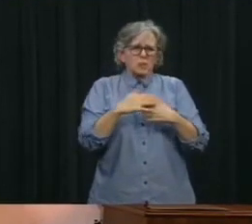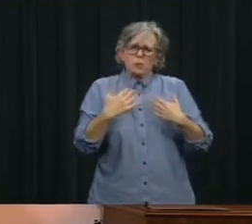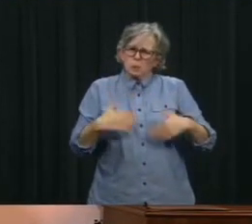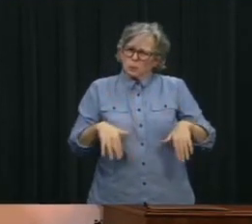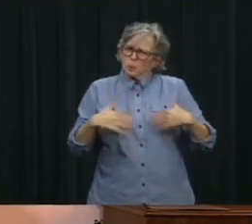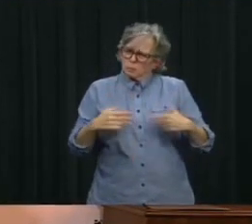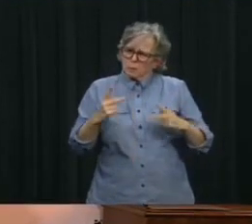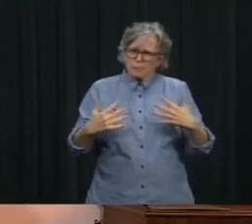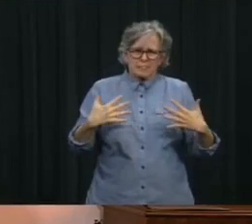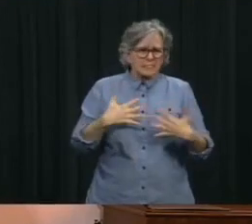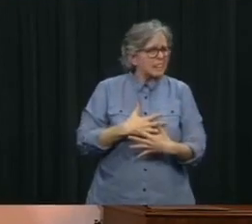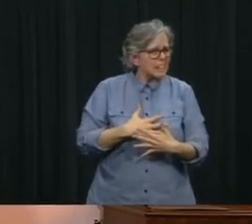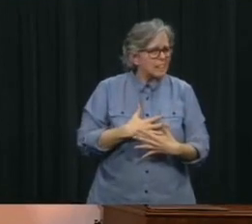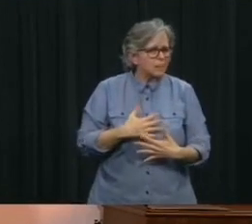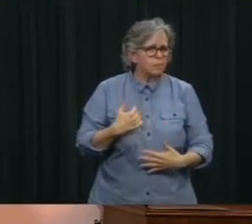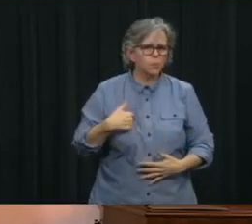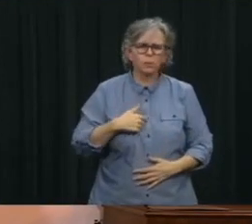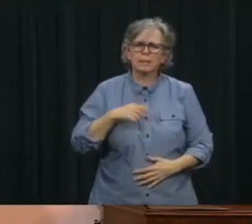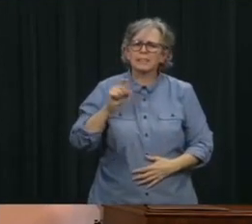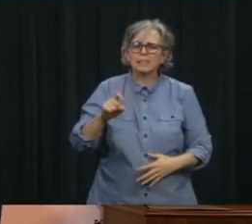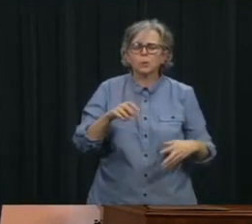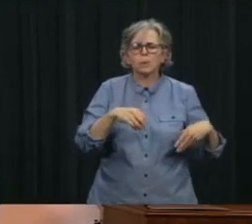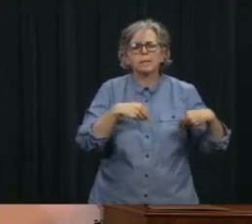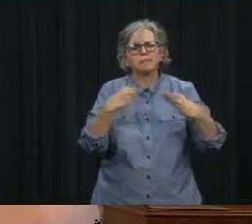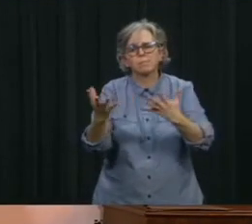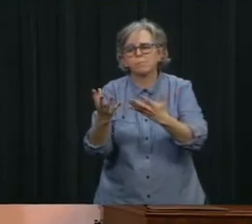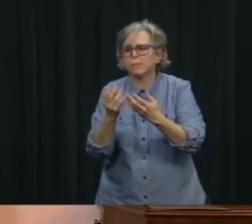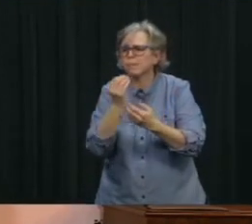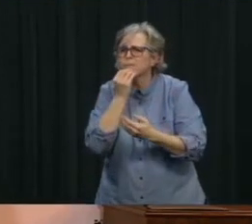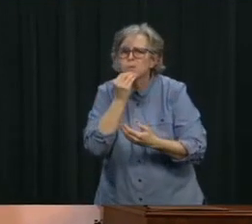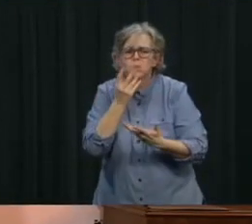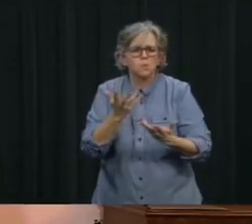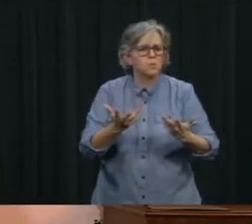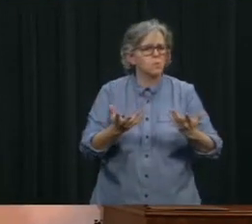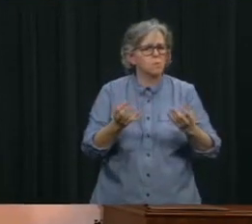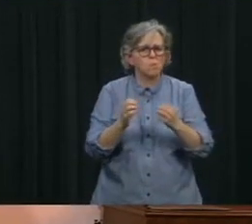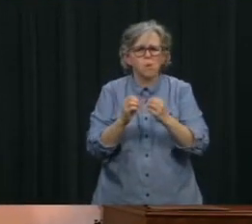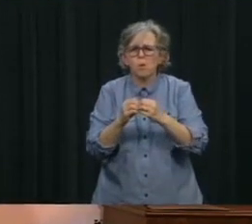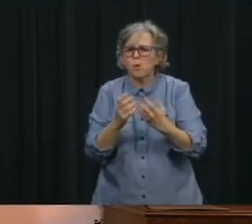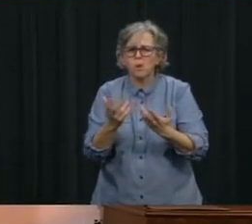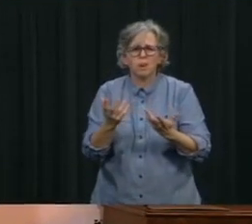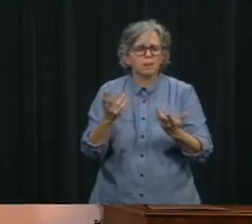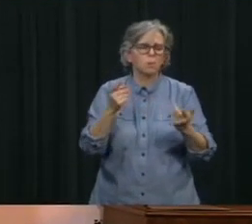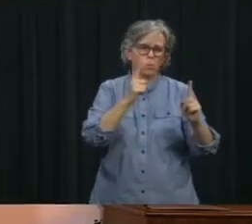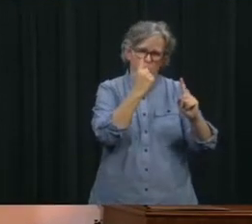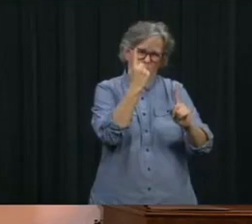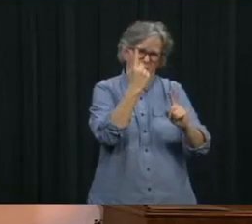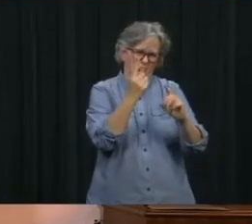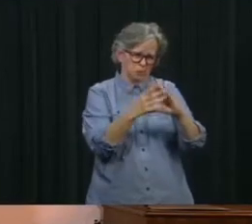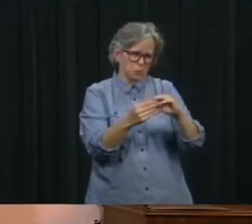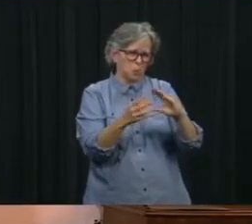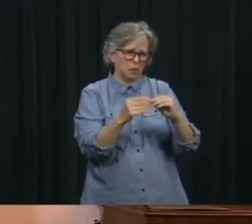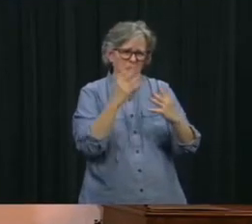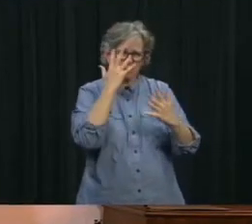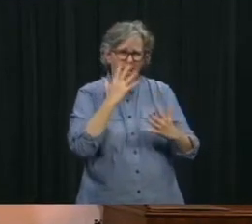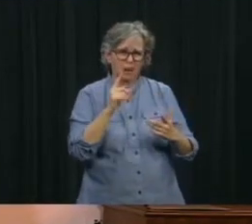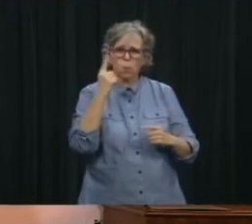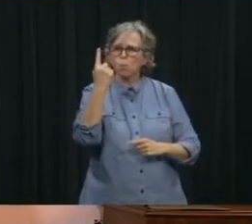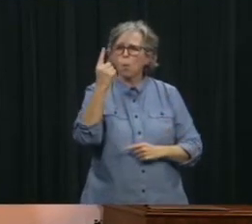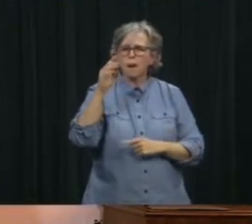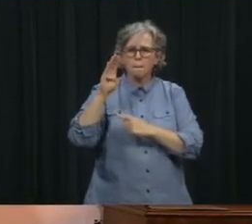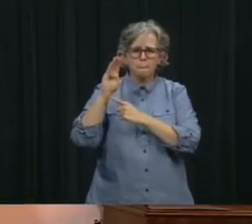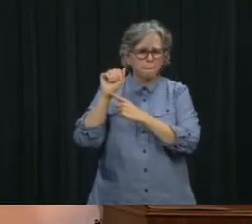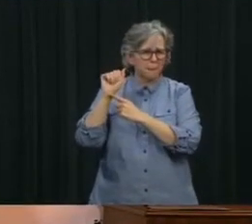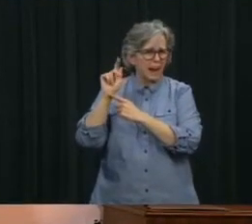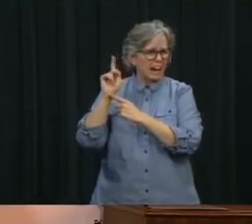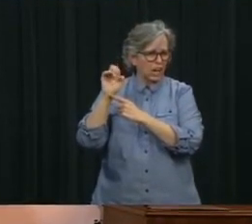that we drop off more food. I heard a sad story of a bakery delivery that was stopped out of fear, and that's the